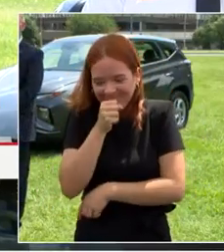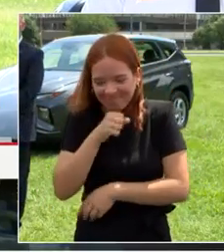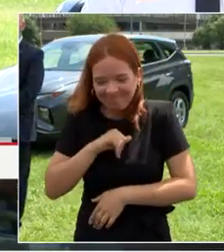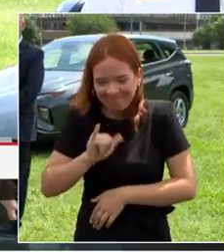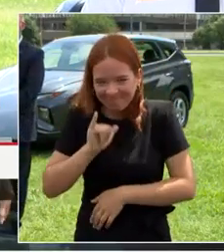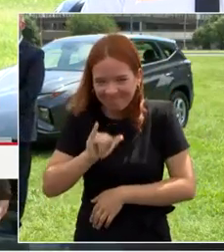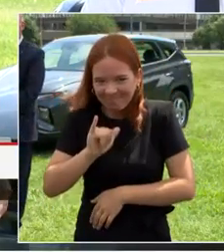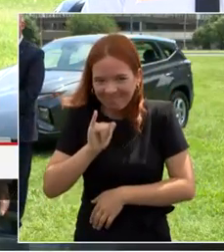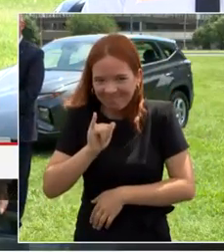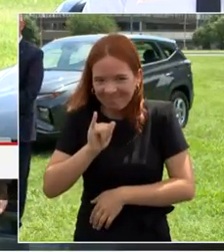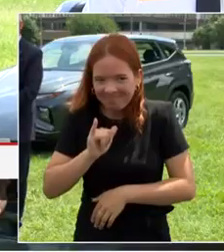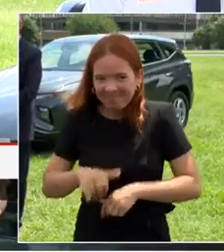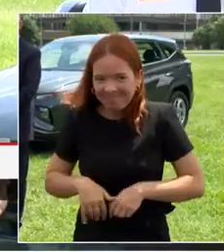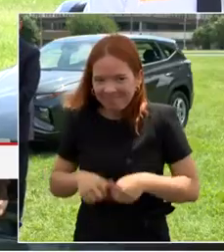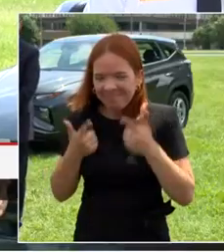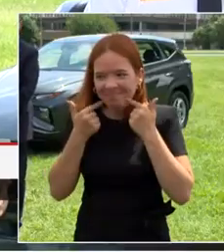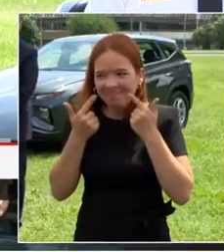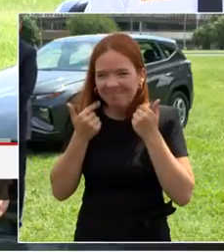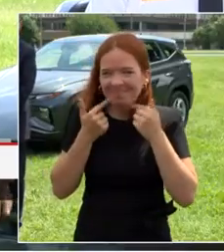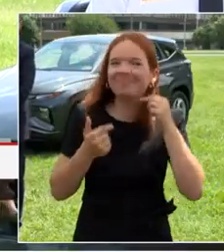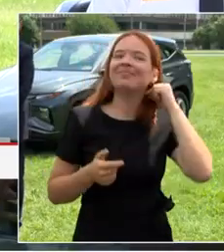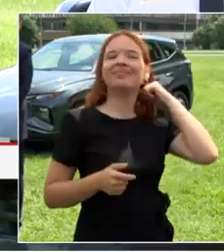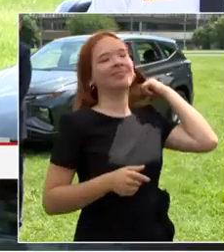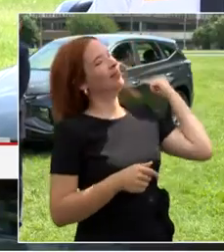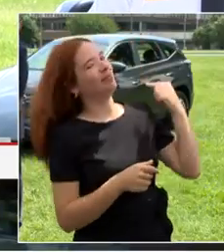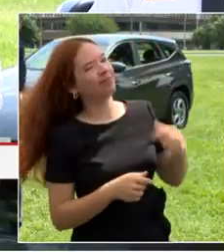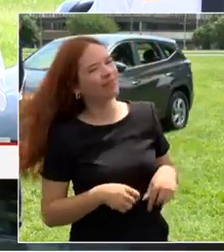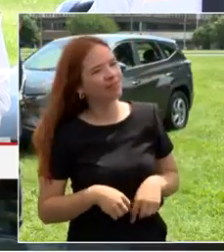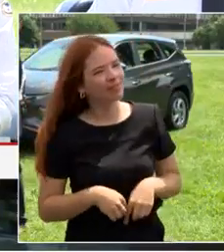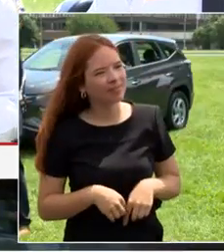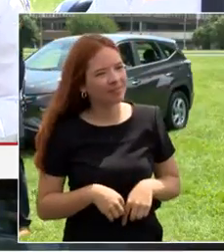Yes. I have a question to follow up on the valet for the chief. Yes.